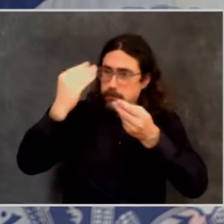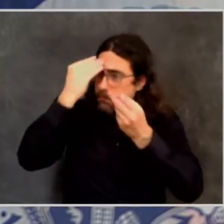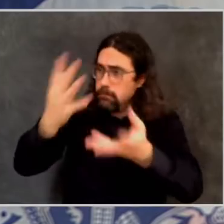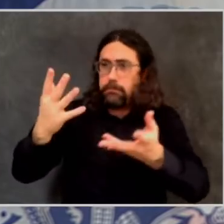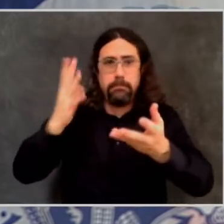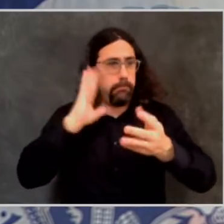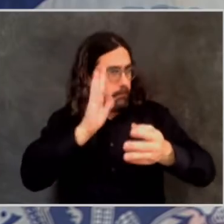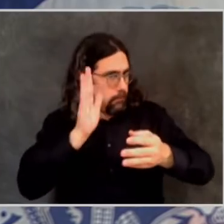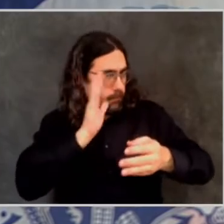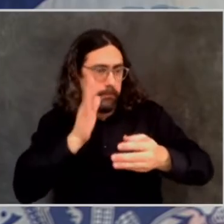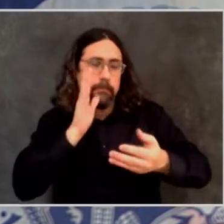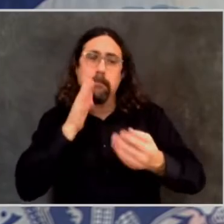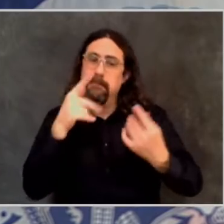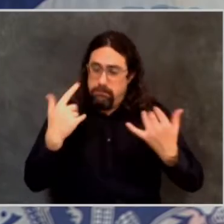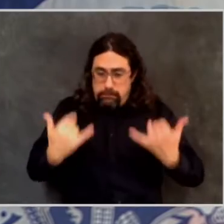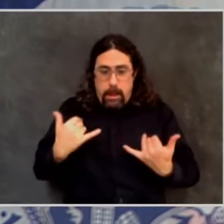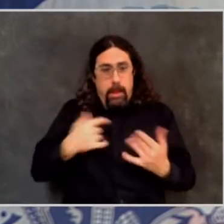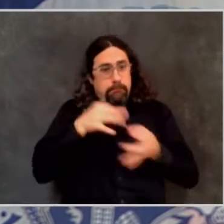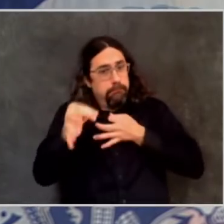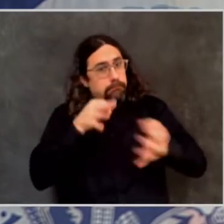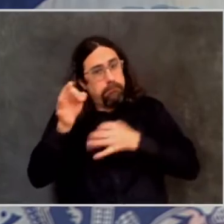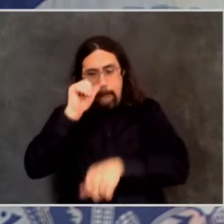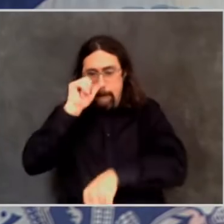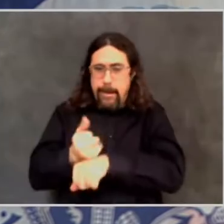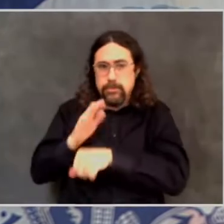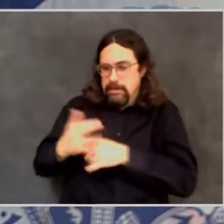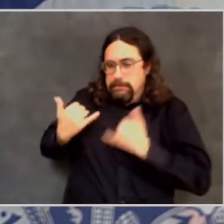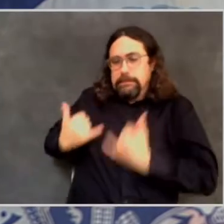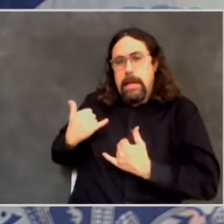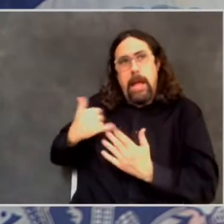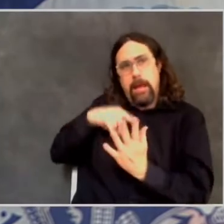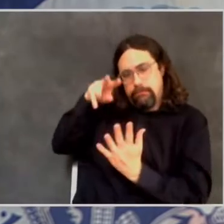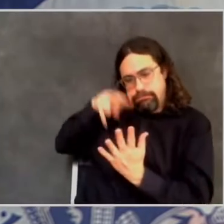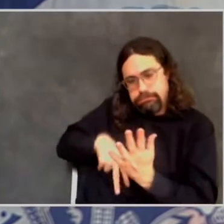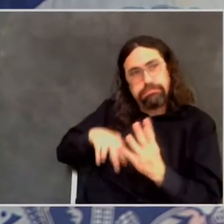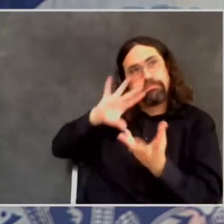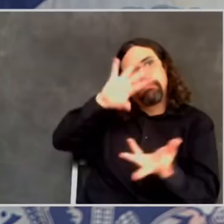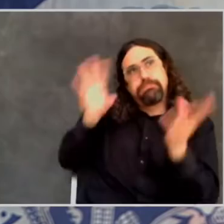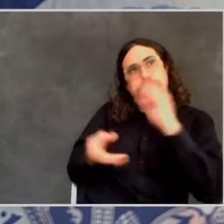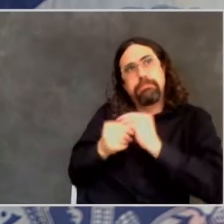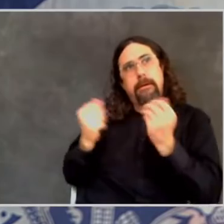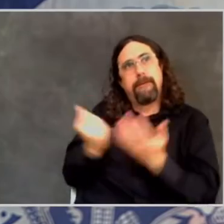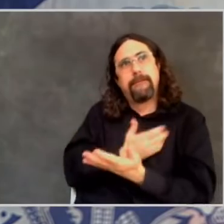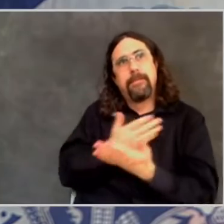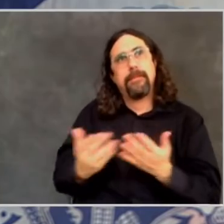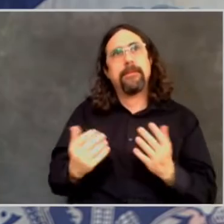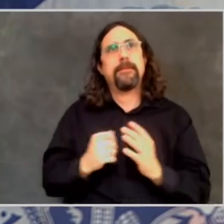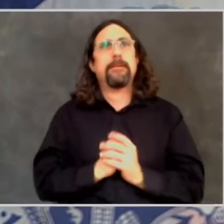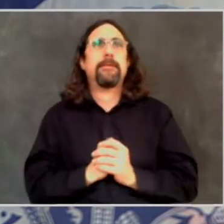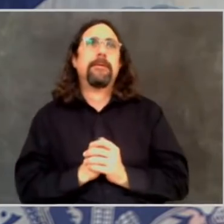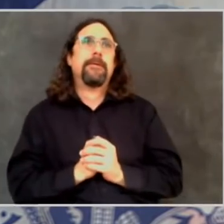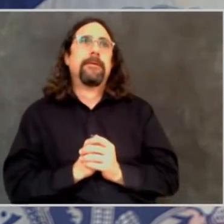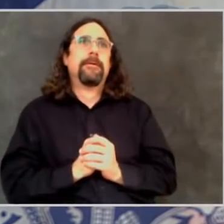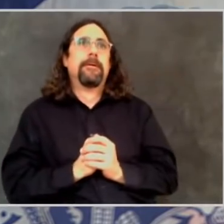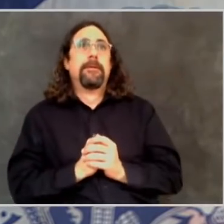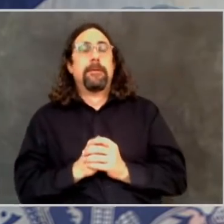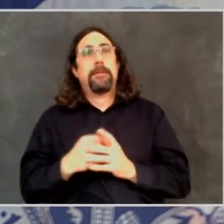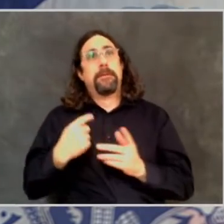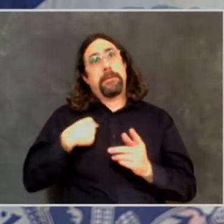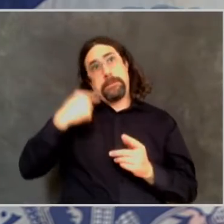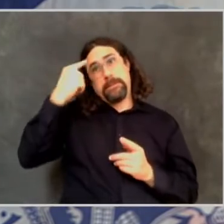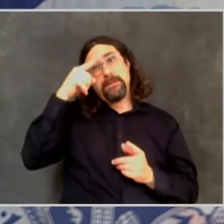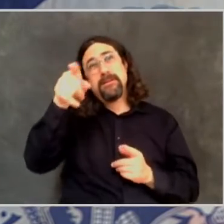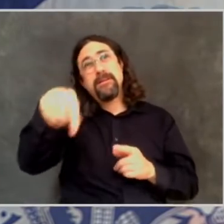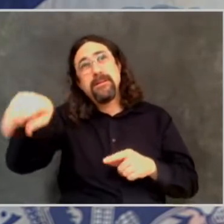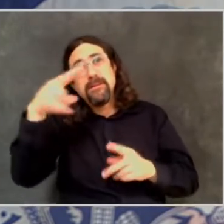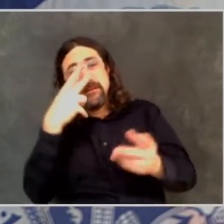think that. But I think it's not going to be a massive change. I think the template you're seeing here is likely to be pretty